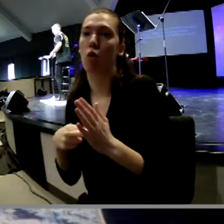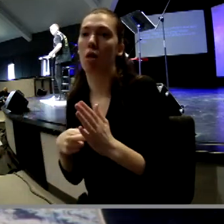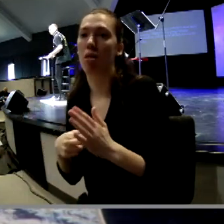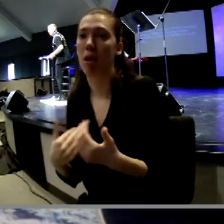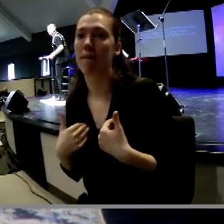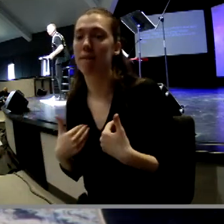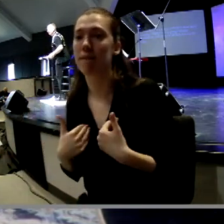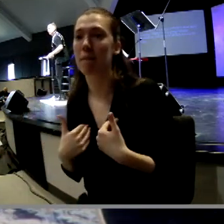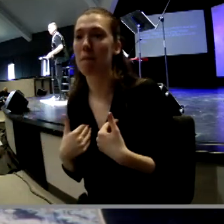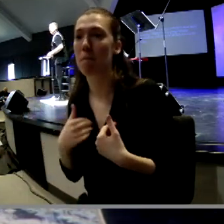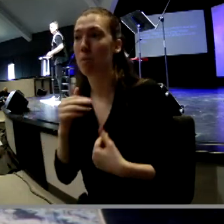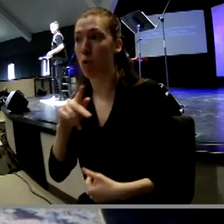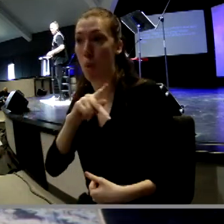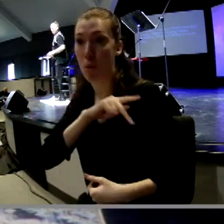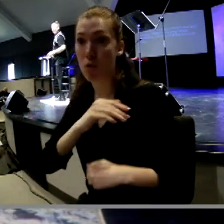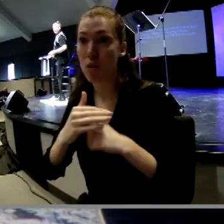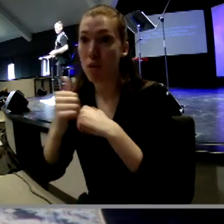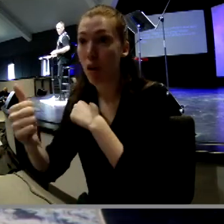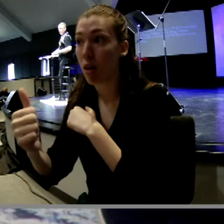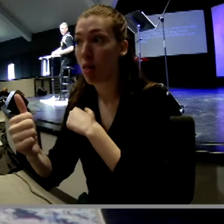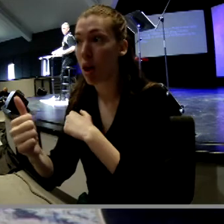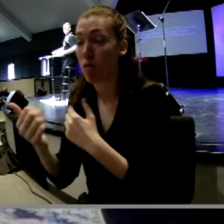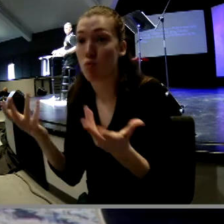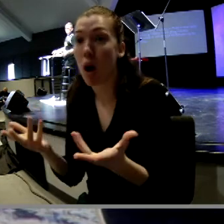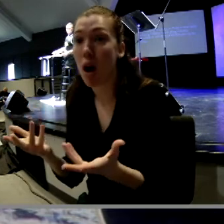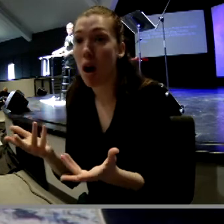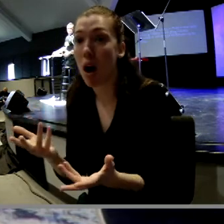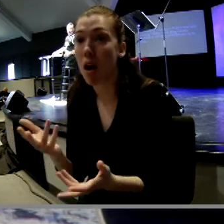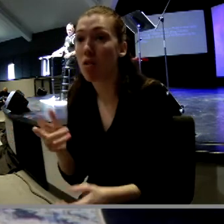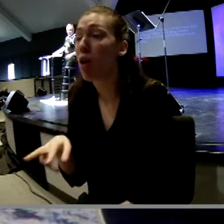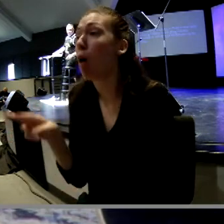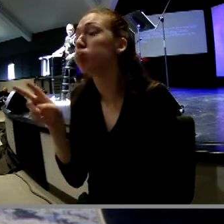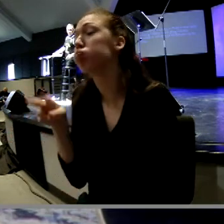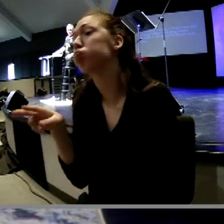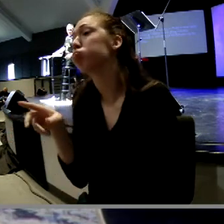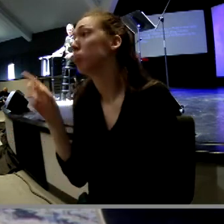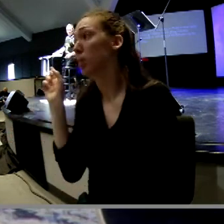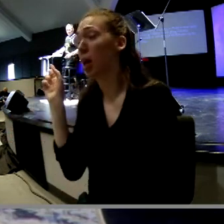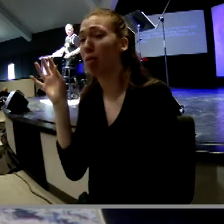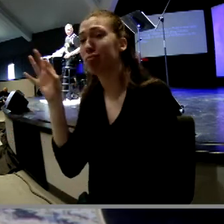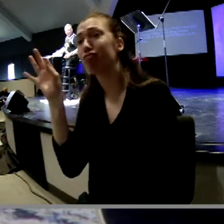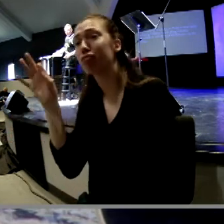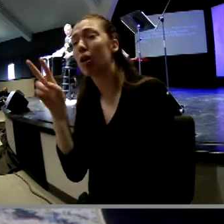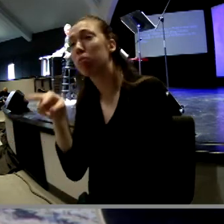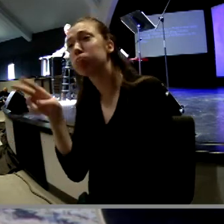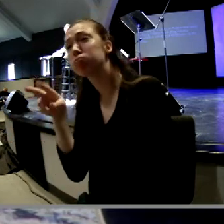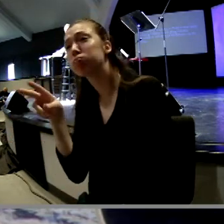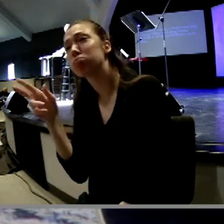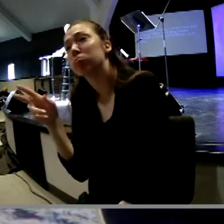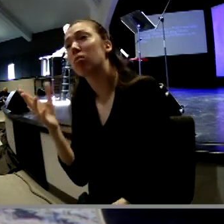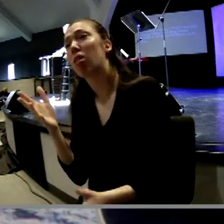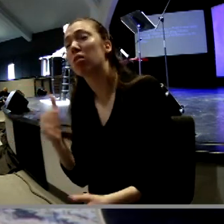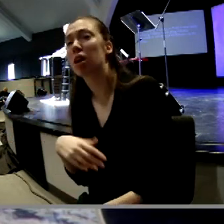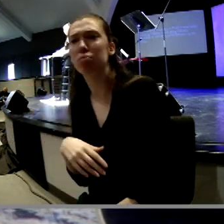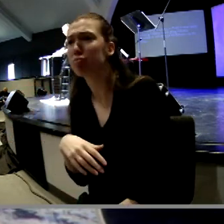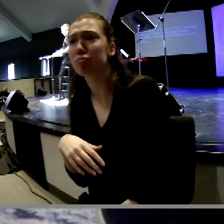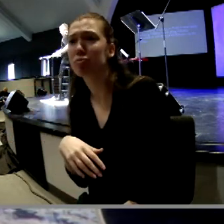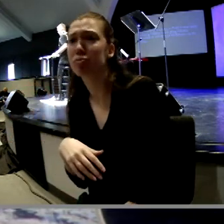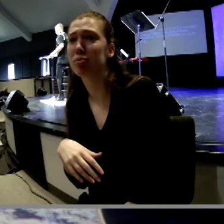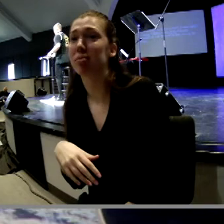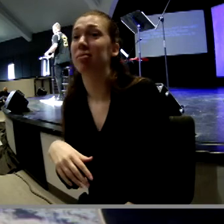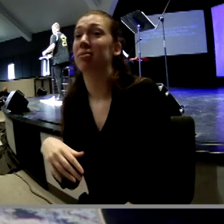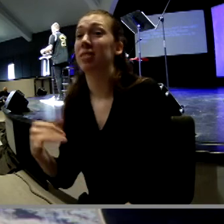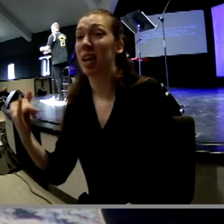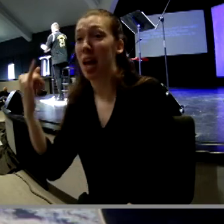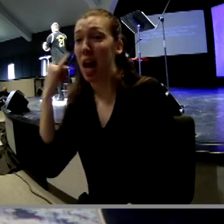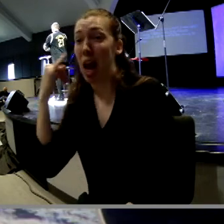your personal calling, is to not watch me do my ministry and my calling. If you want a